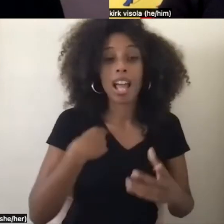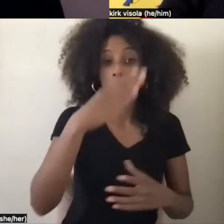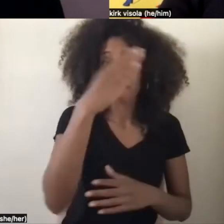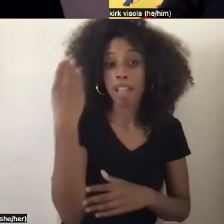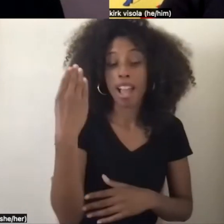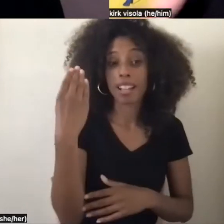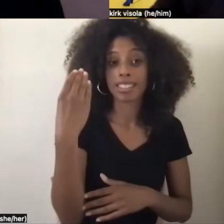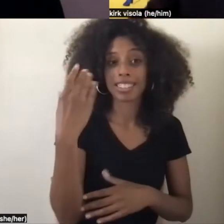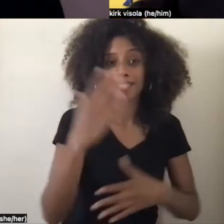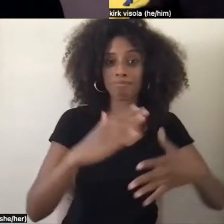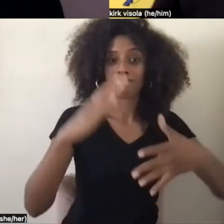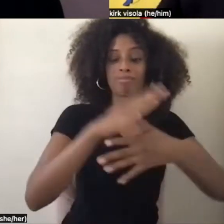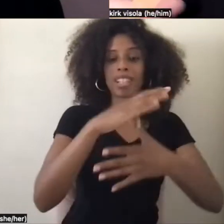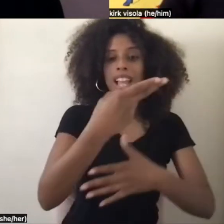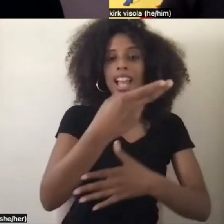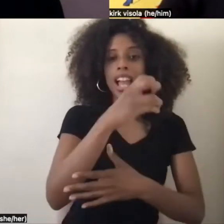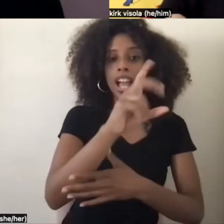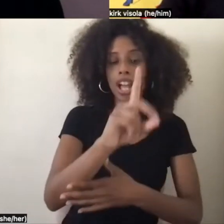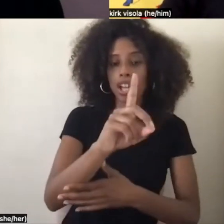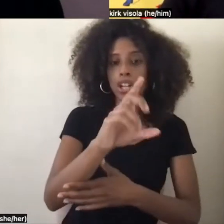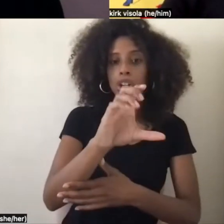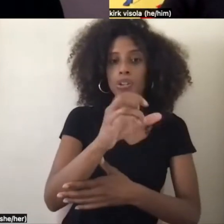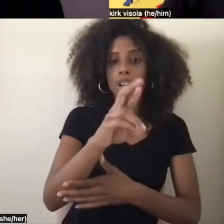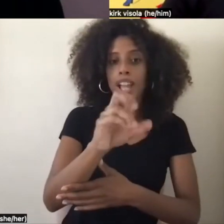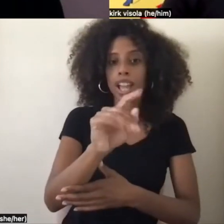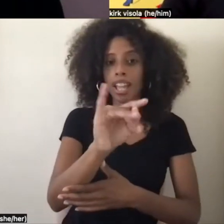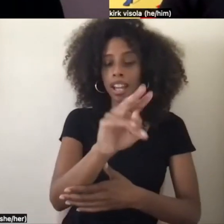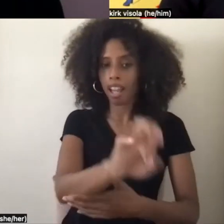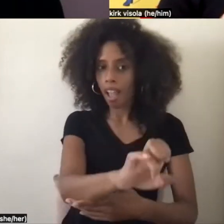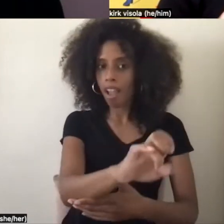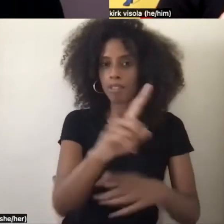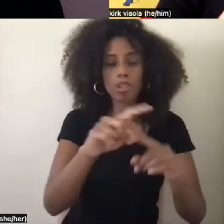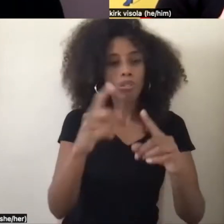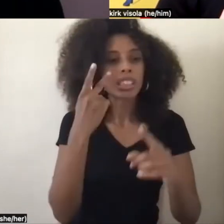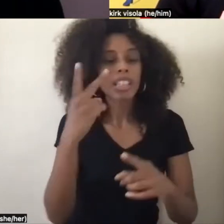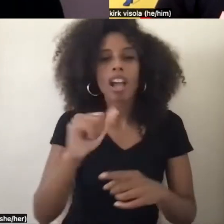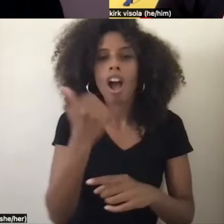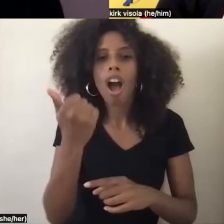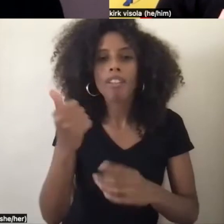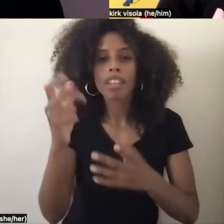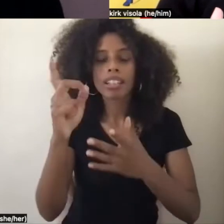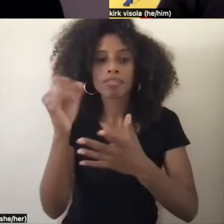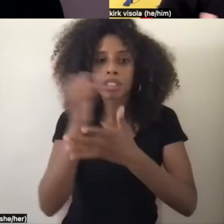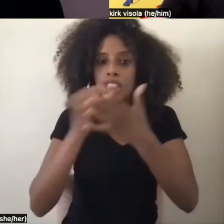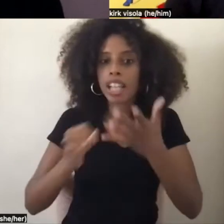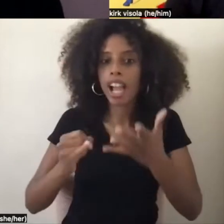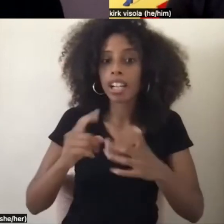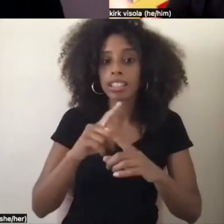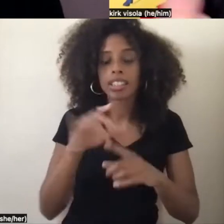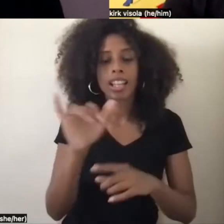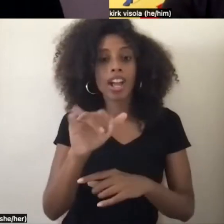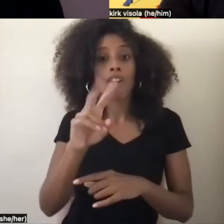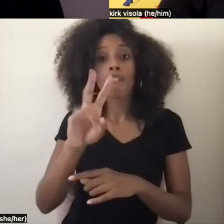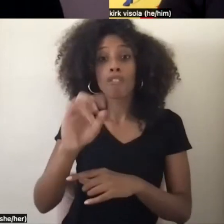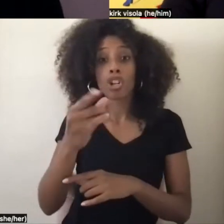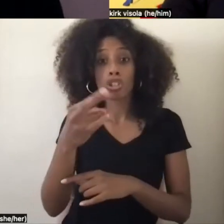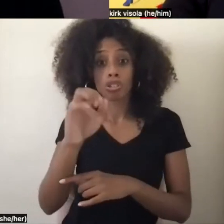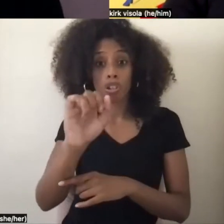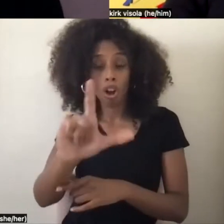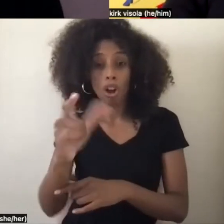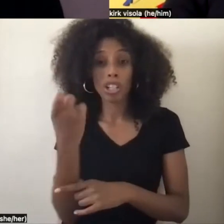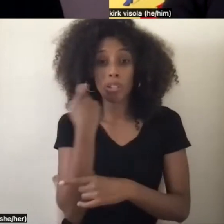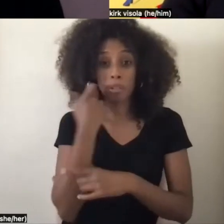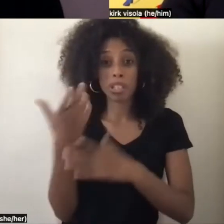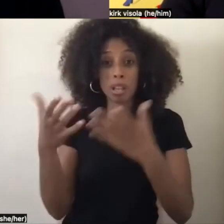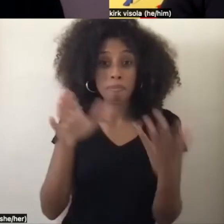designers, like Virgil, who just passed away, and there's other designers like of that nature, but it wasn't prevalent for when I was designing.